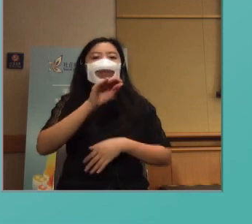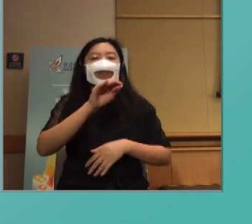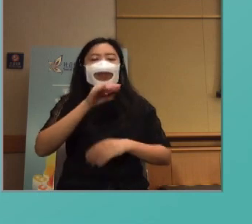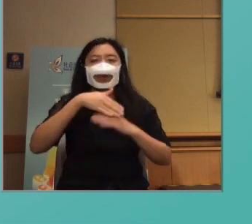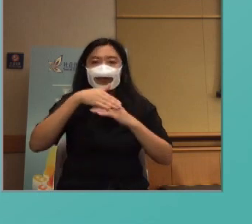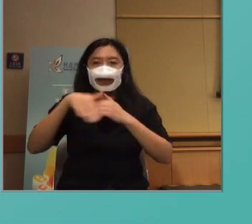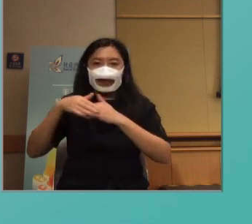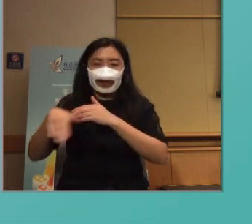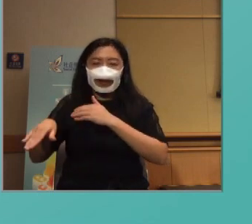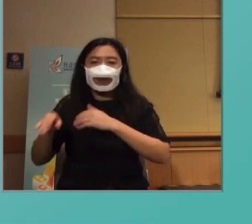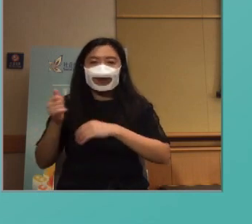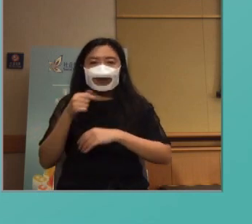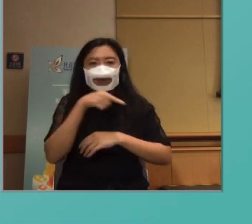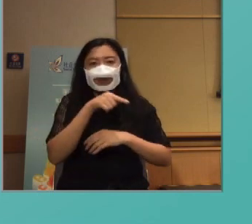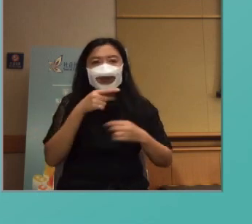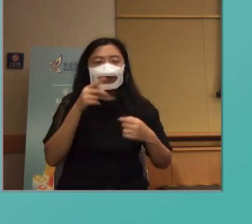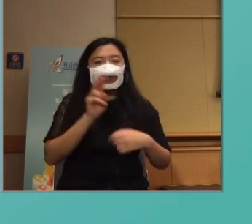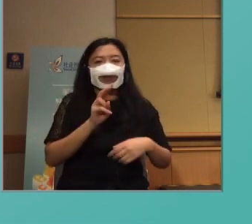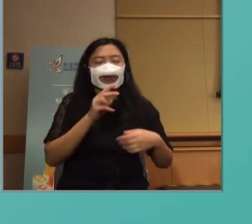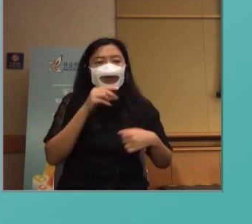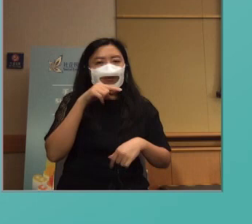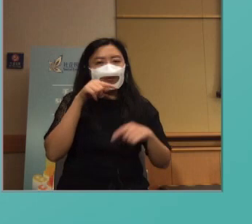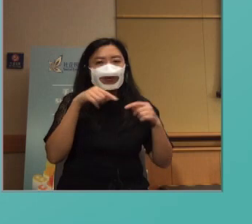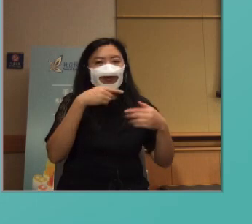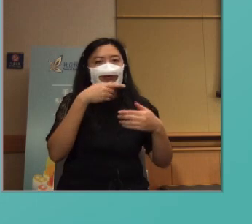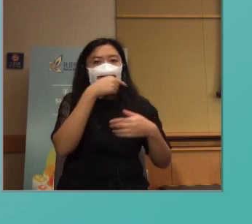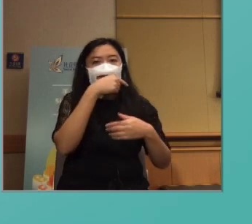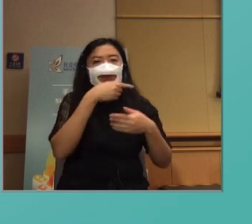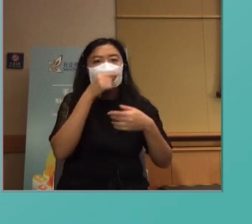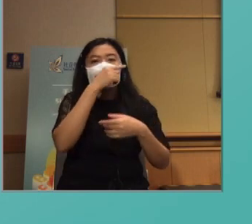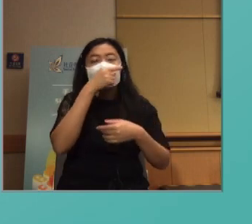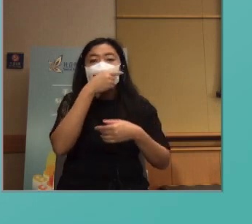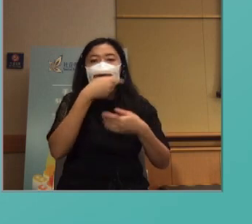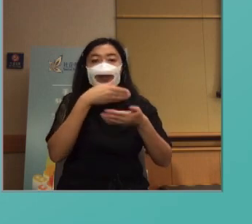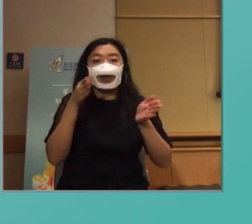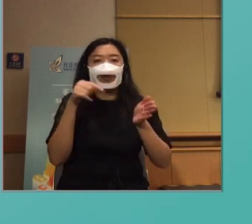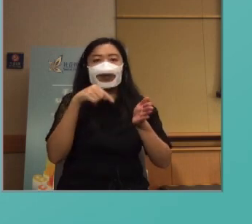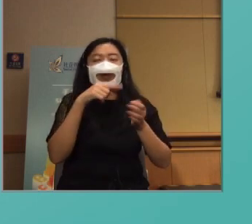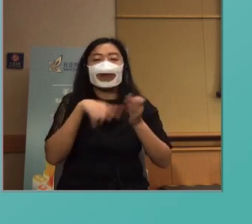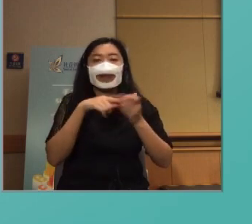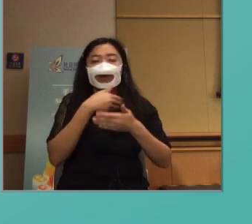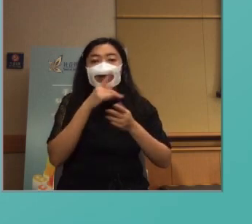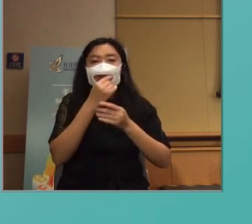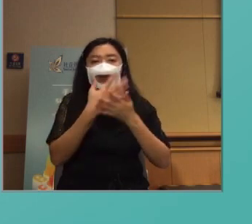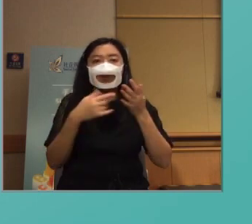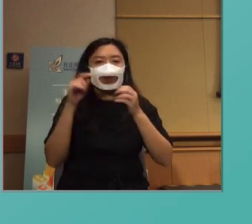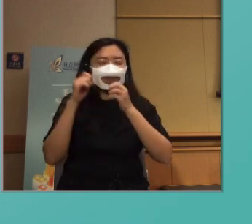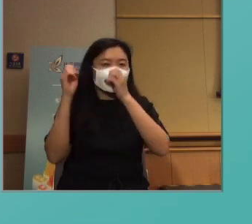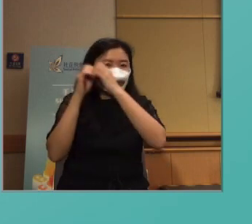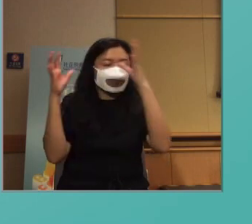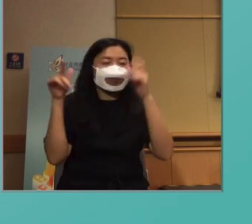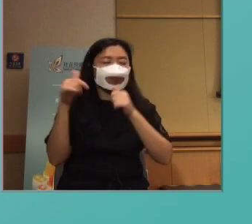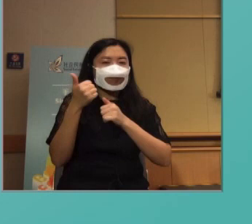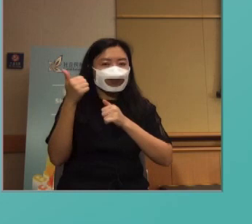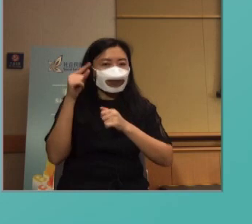sandbox acquire virtual access in the form of NFTs, cryptocurrency of